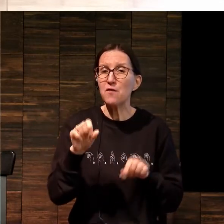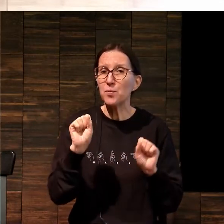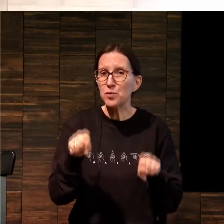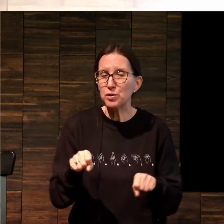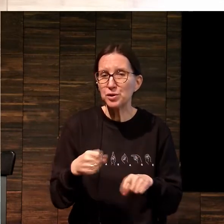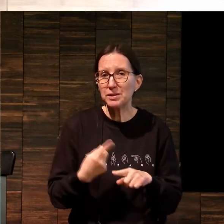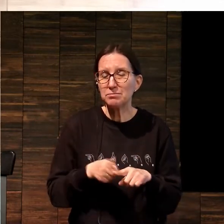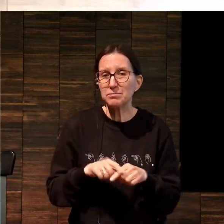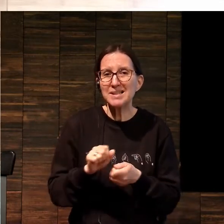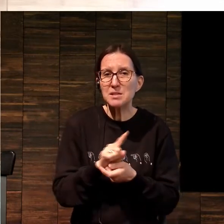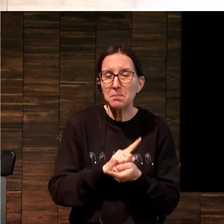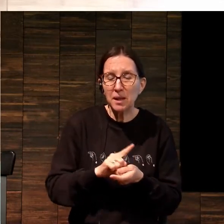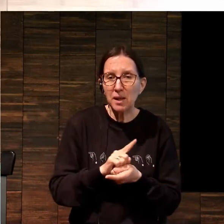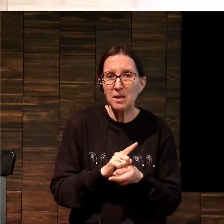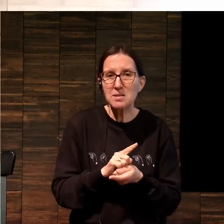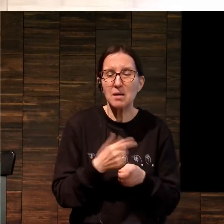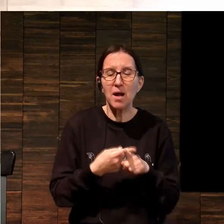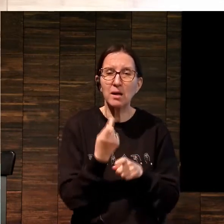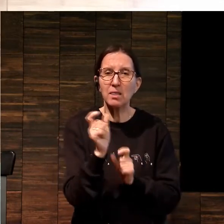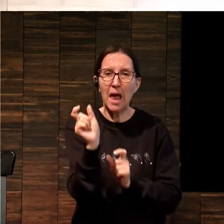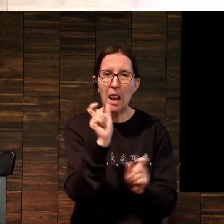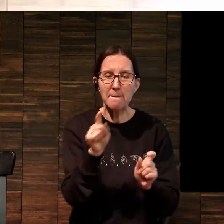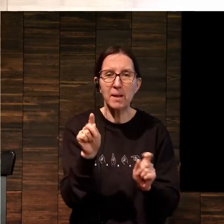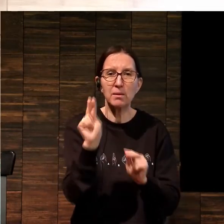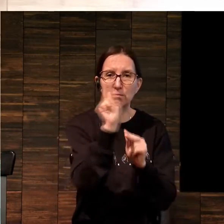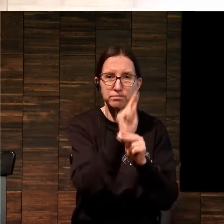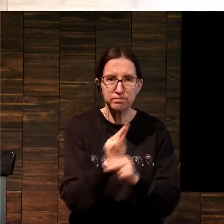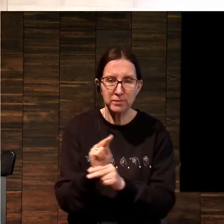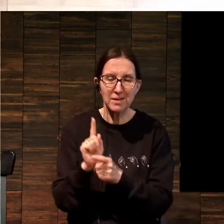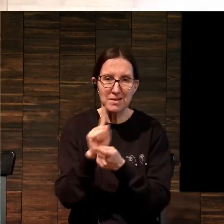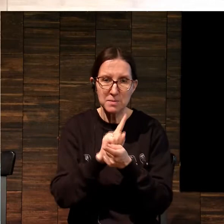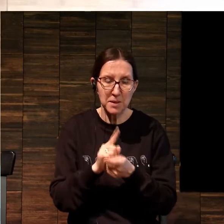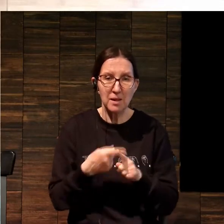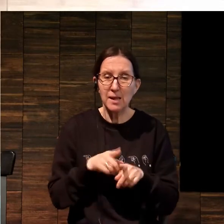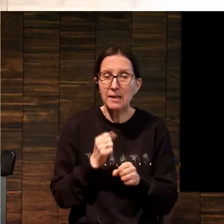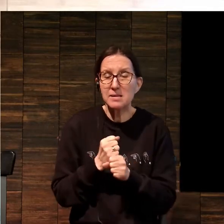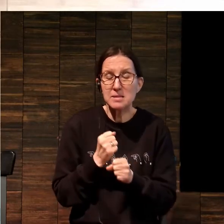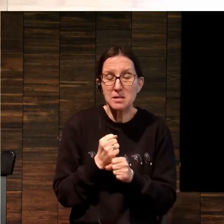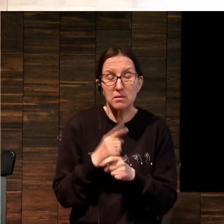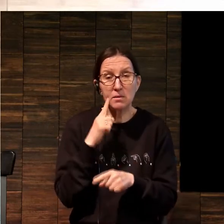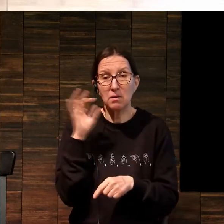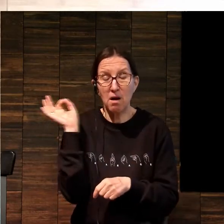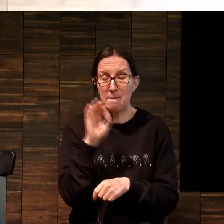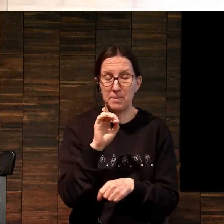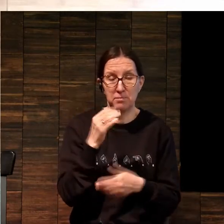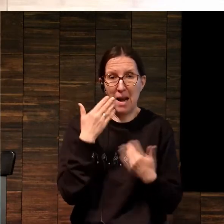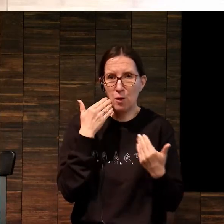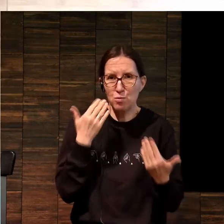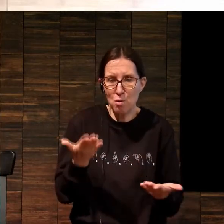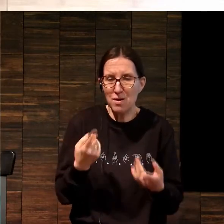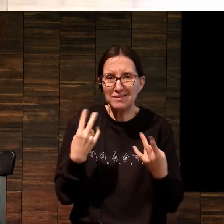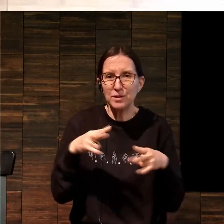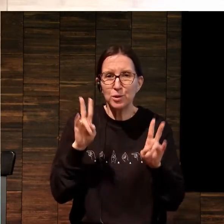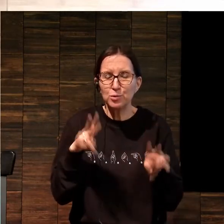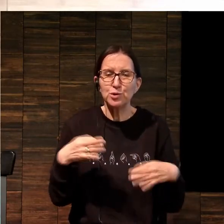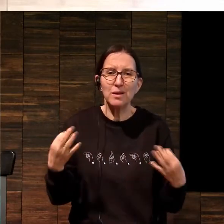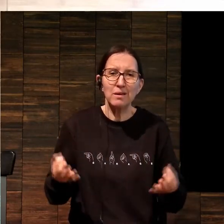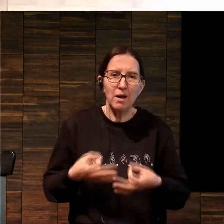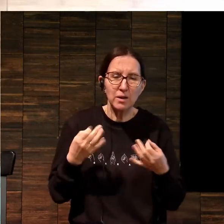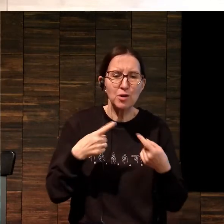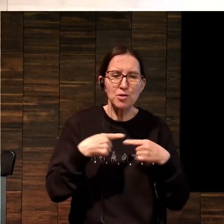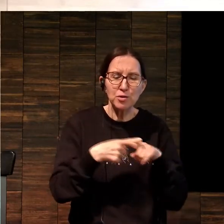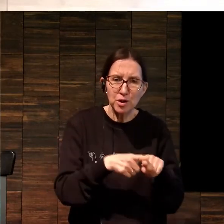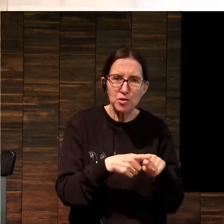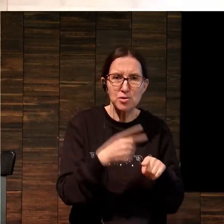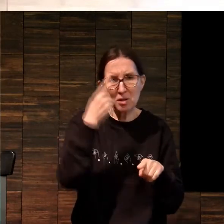role function on the fly as someone who's not technical. So it's not a change to the code, but it feels